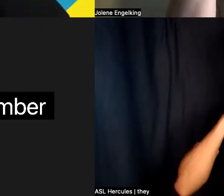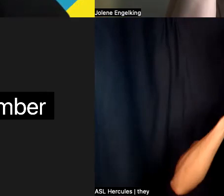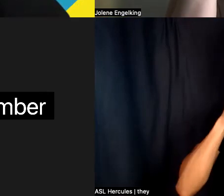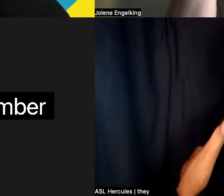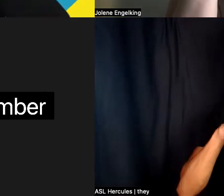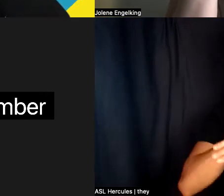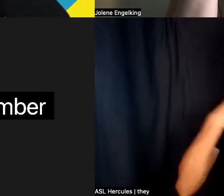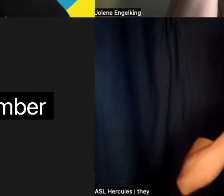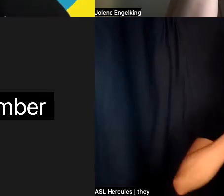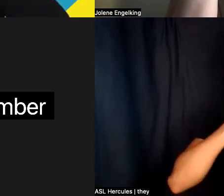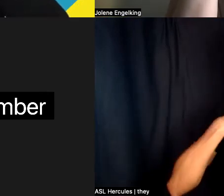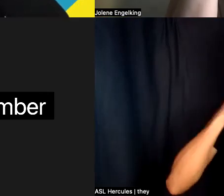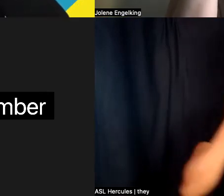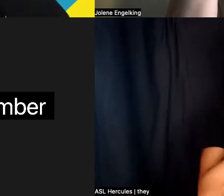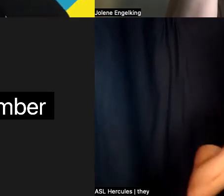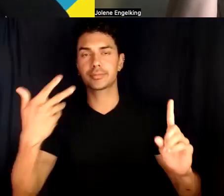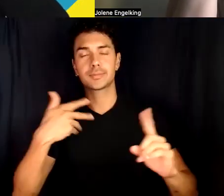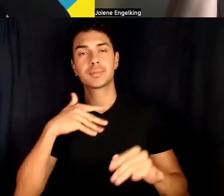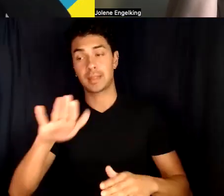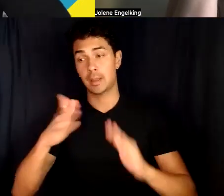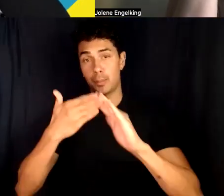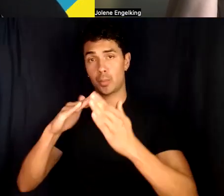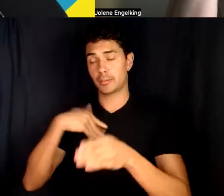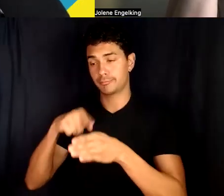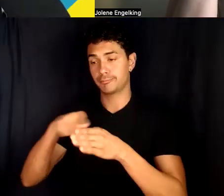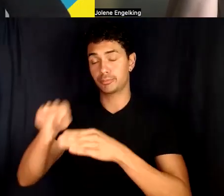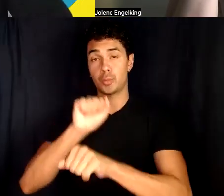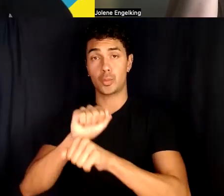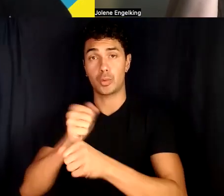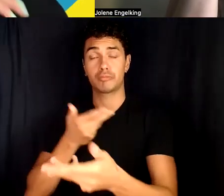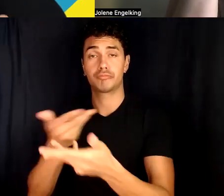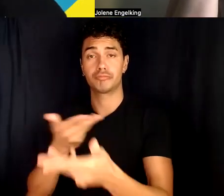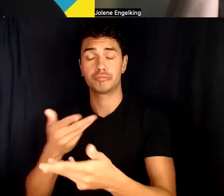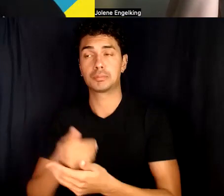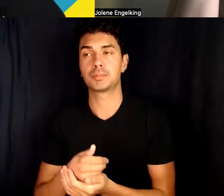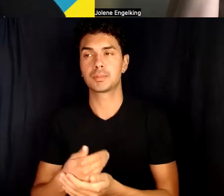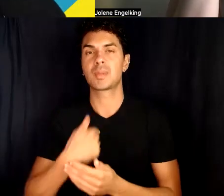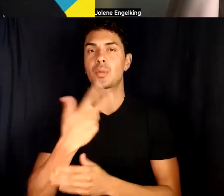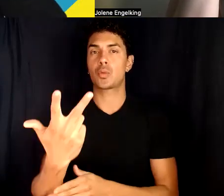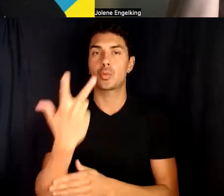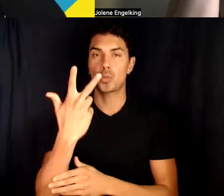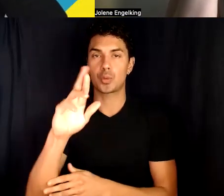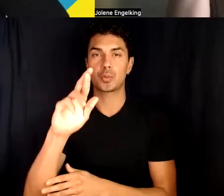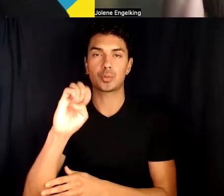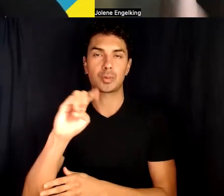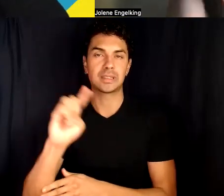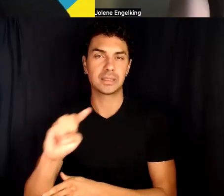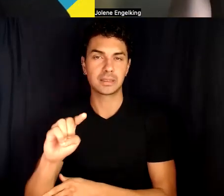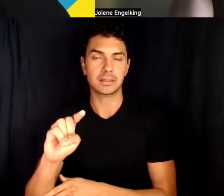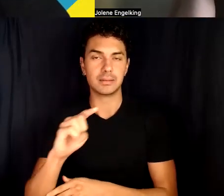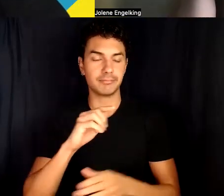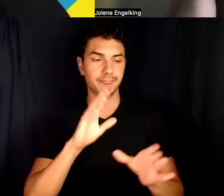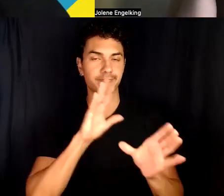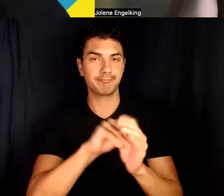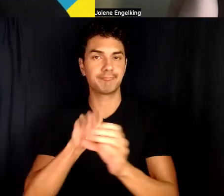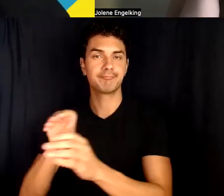spoke about, I worked in a community that had, 3 reservations right around us. And 2 of